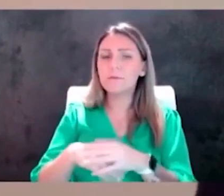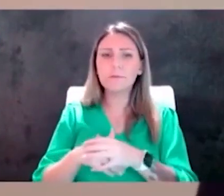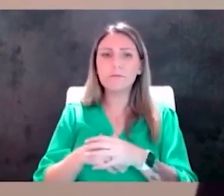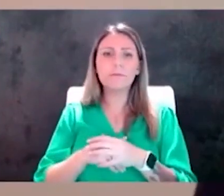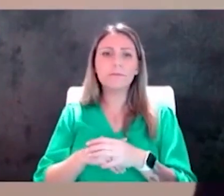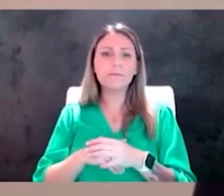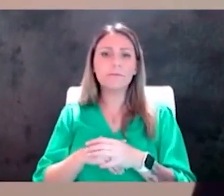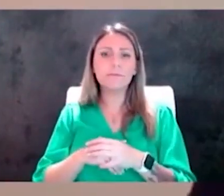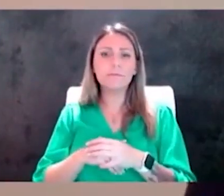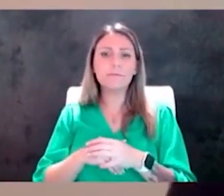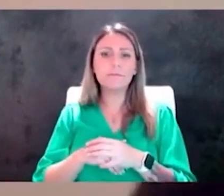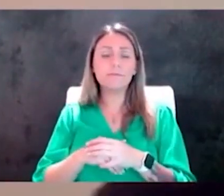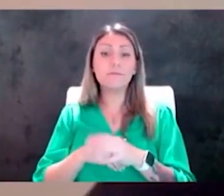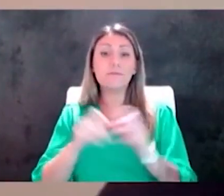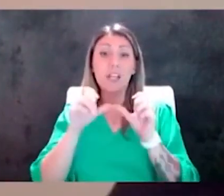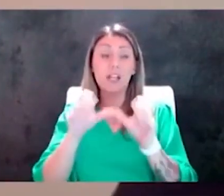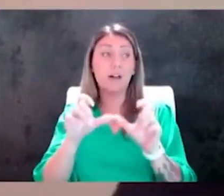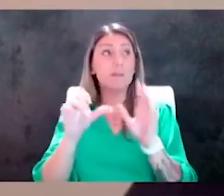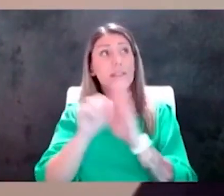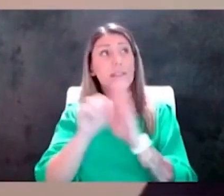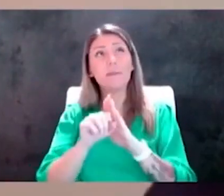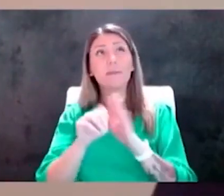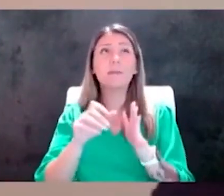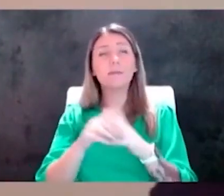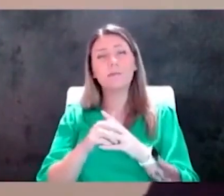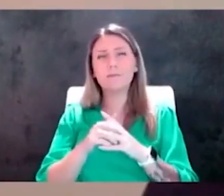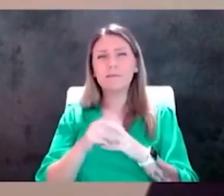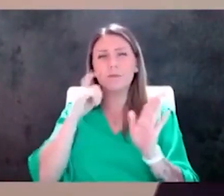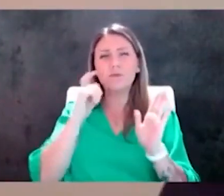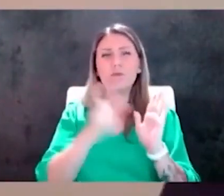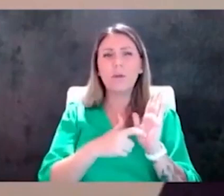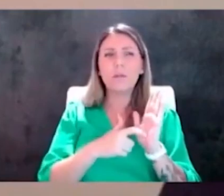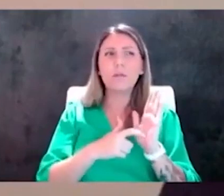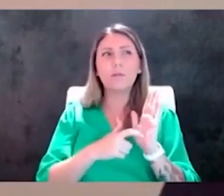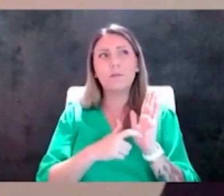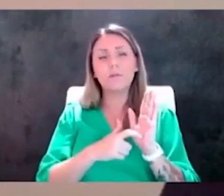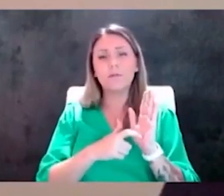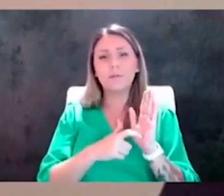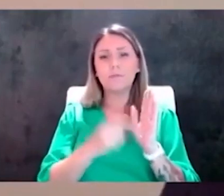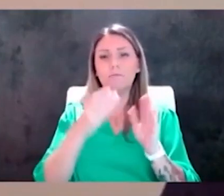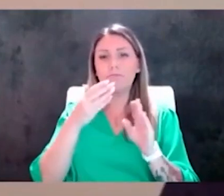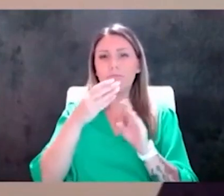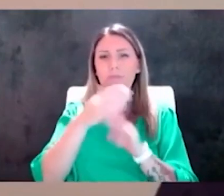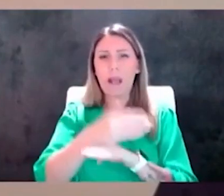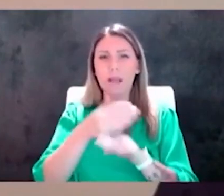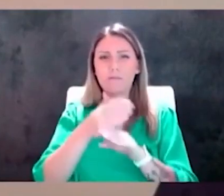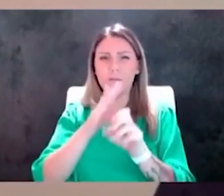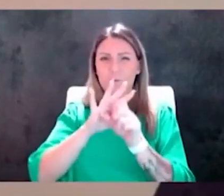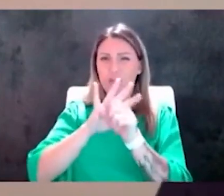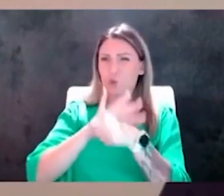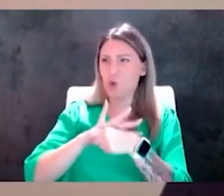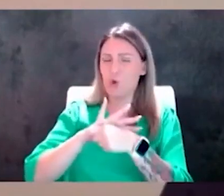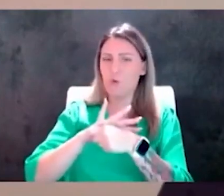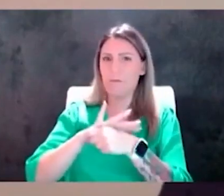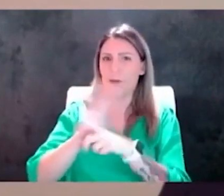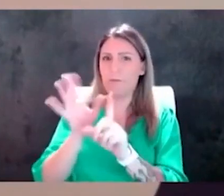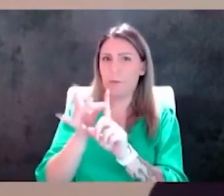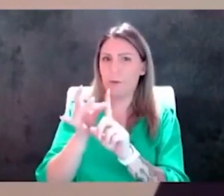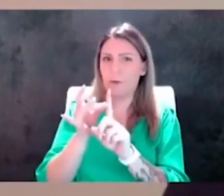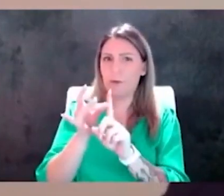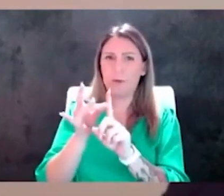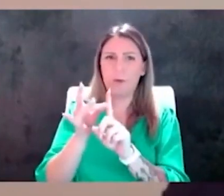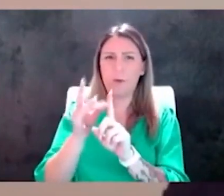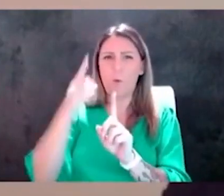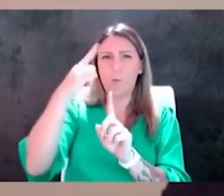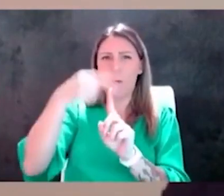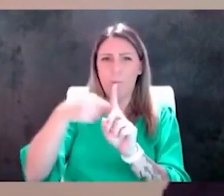The long haul symptoms, I started to notice after my initial COVID infection. About a month later,